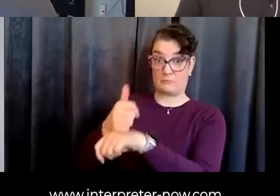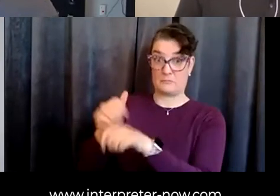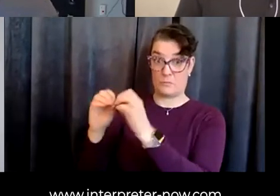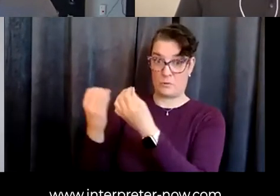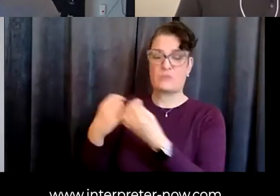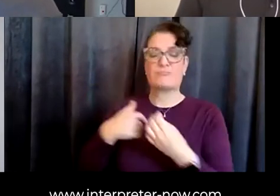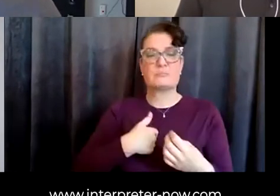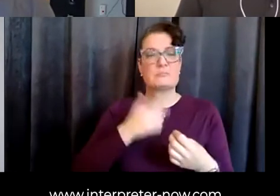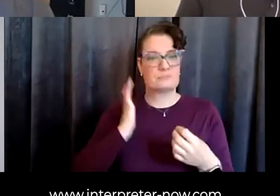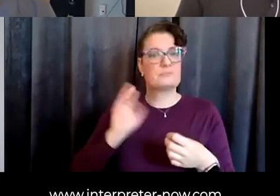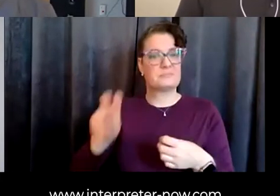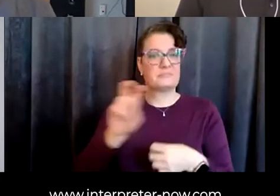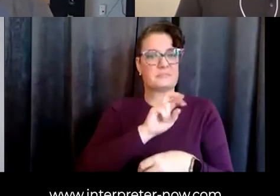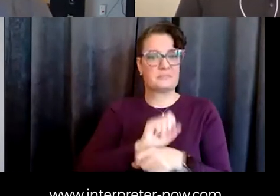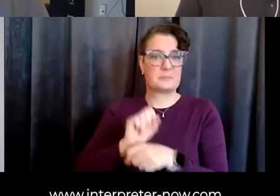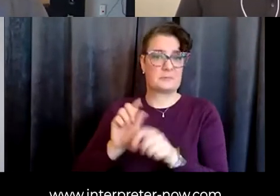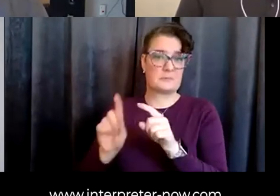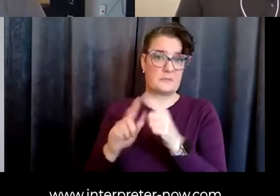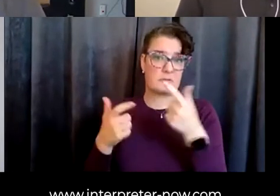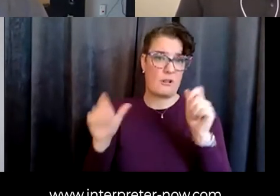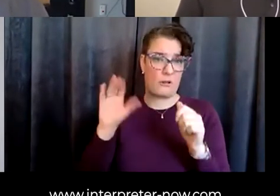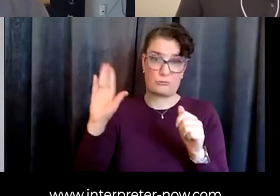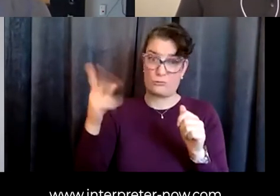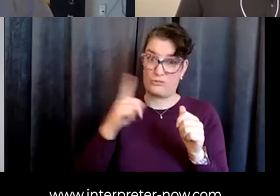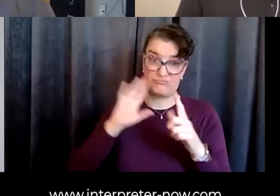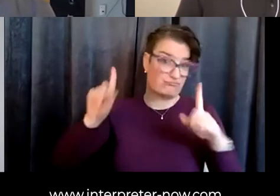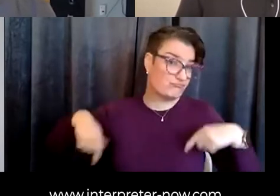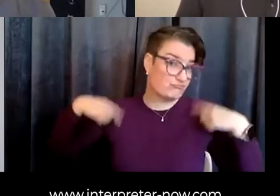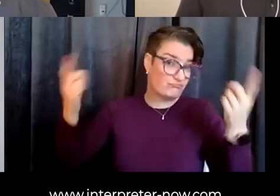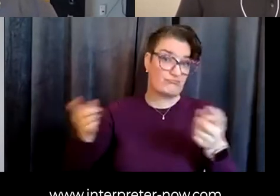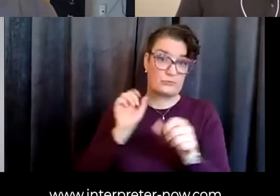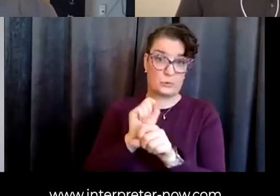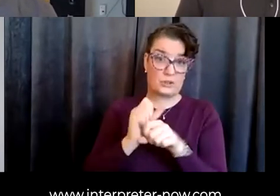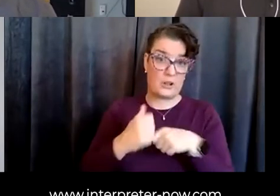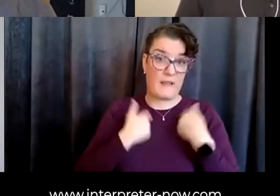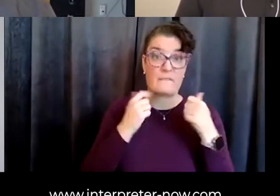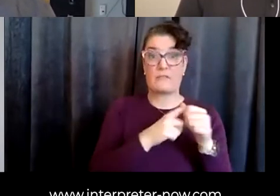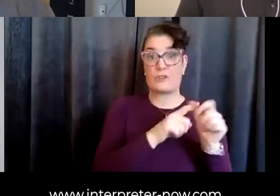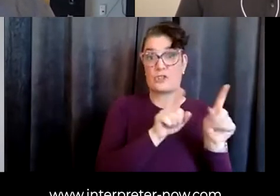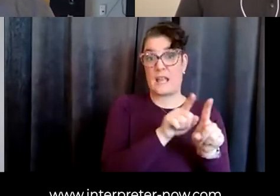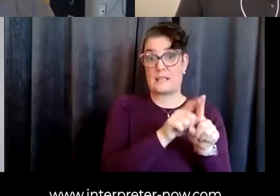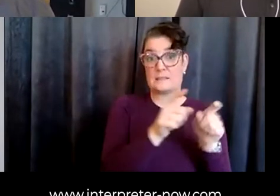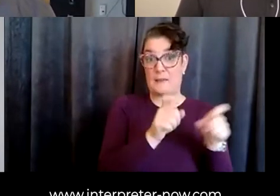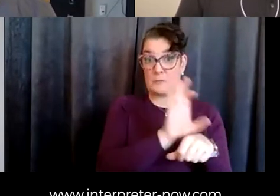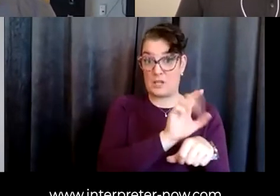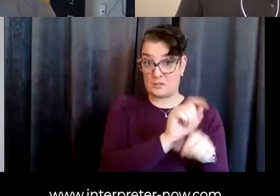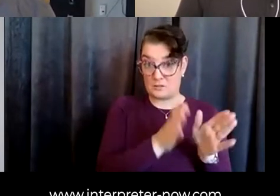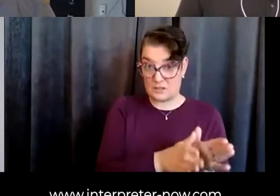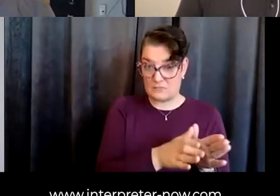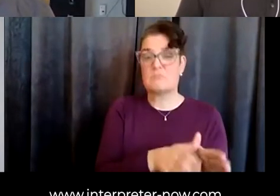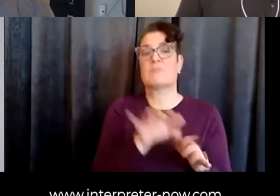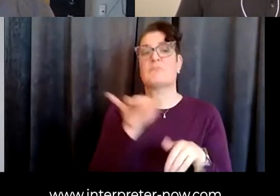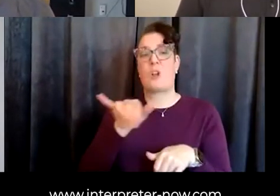worked in large corporations pretty much for my entire career, both first as a management consultant, as well as working in